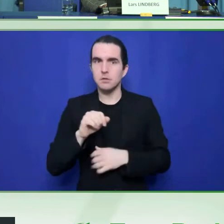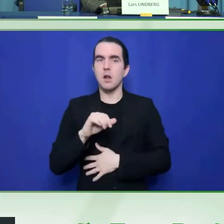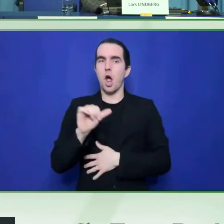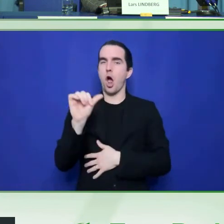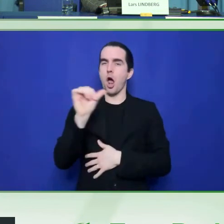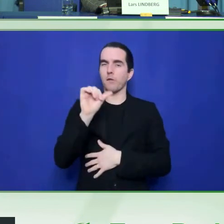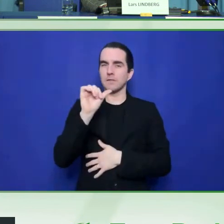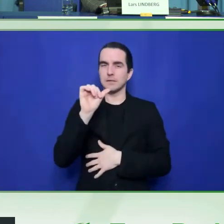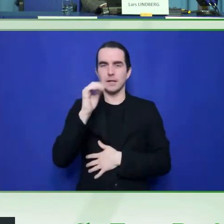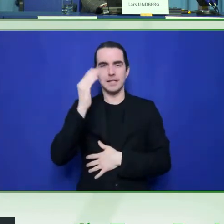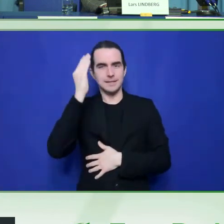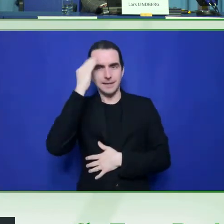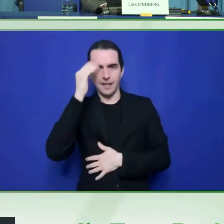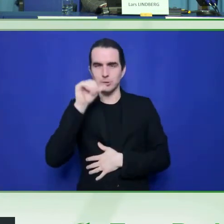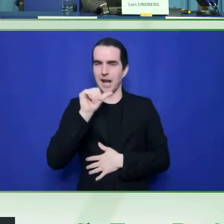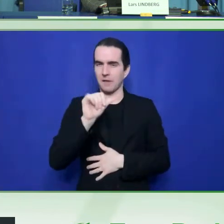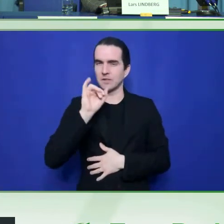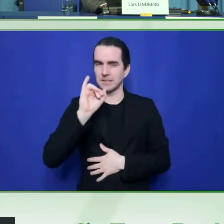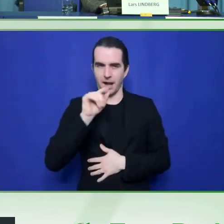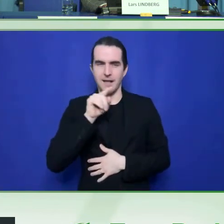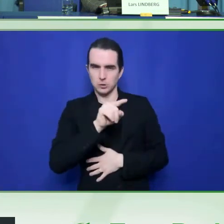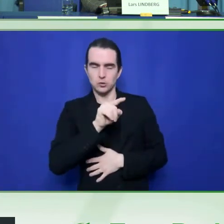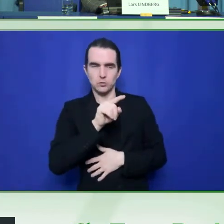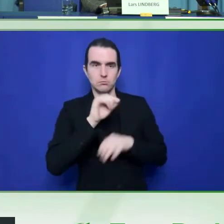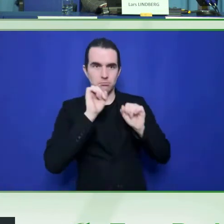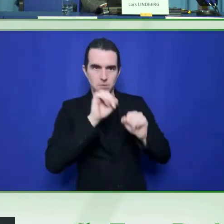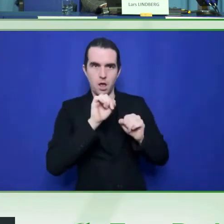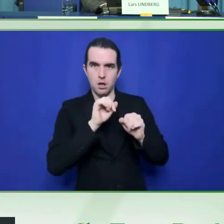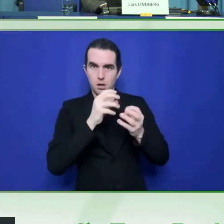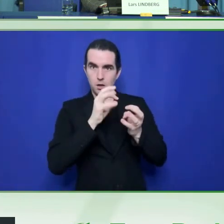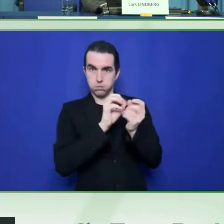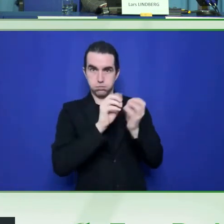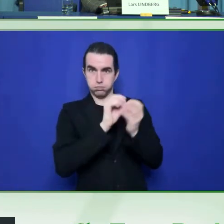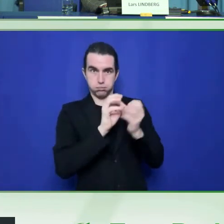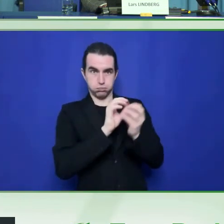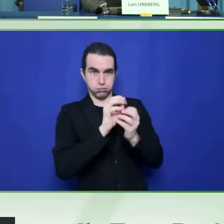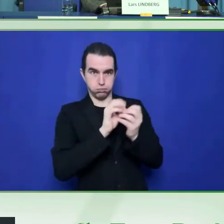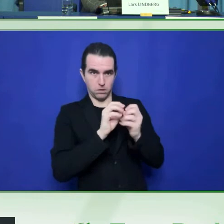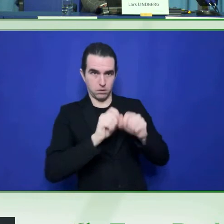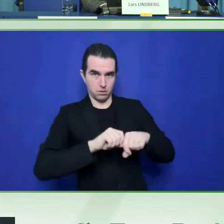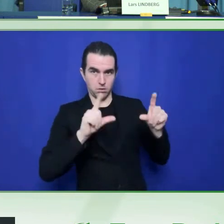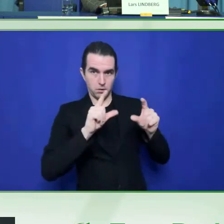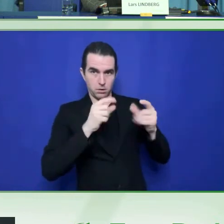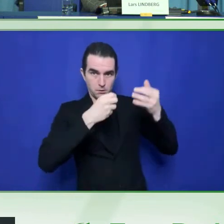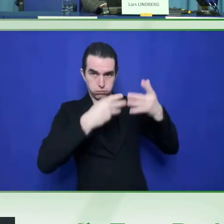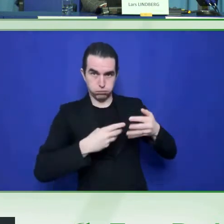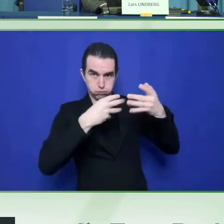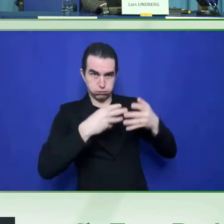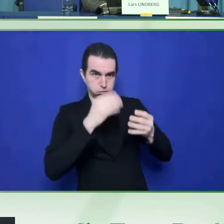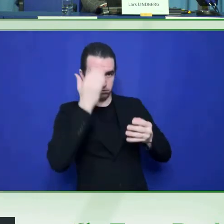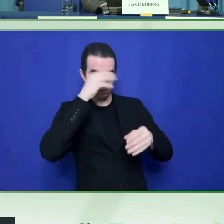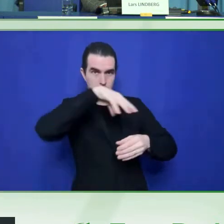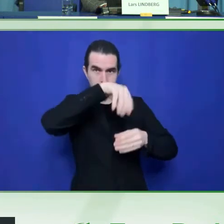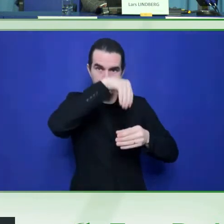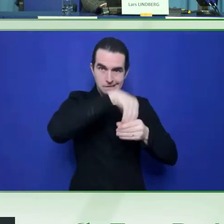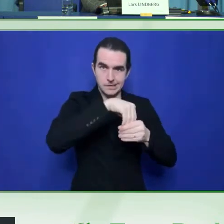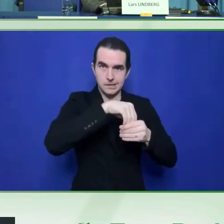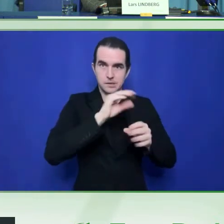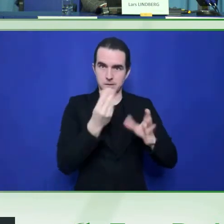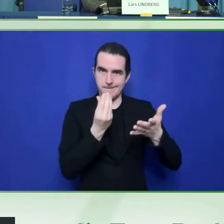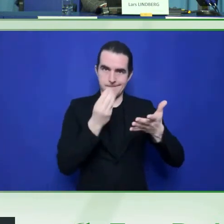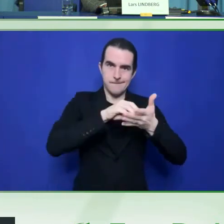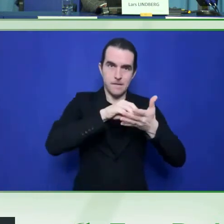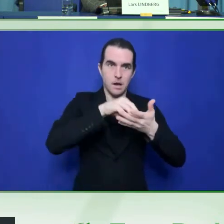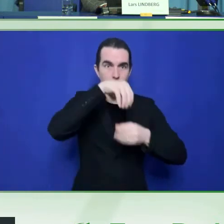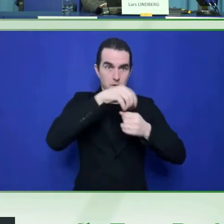We had some conclusions. I don't have the time to go through it, but what I really think is important that the development